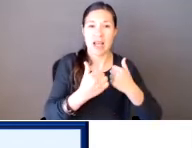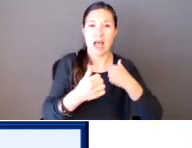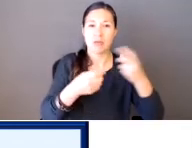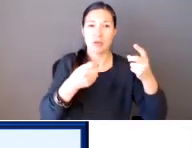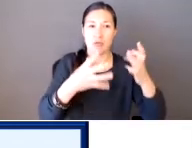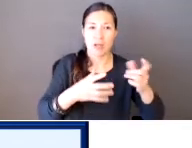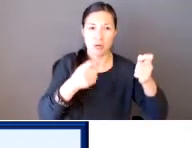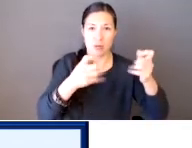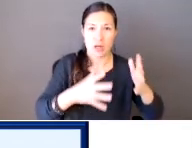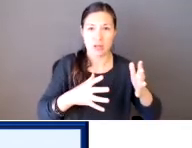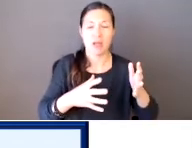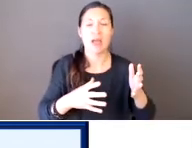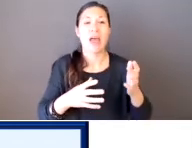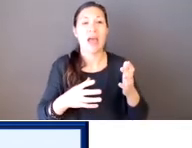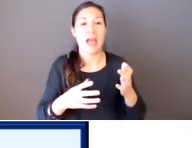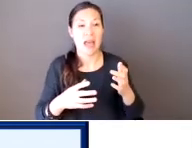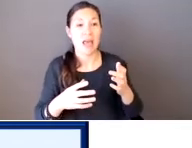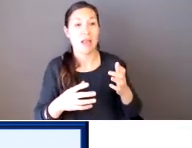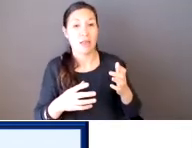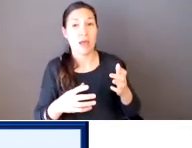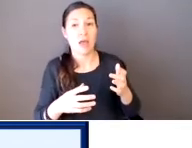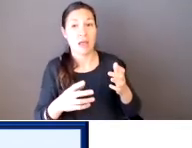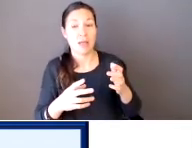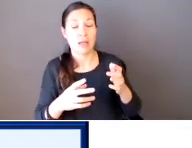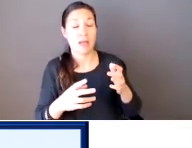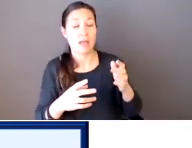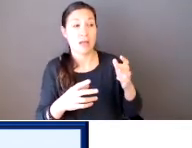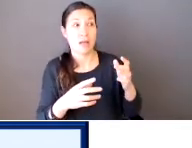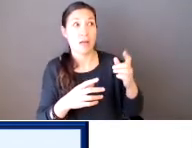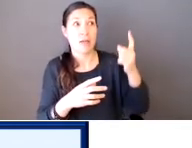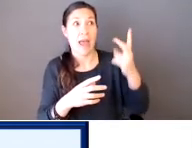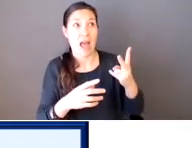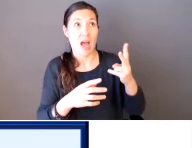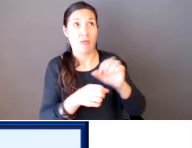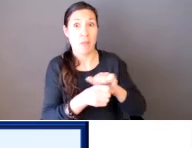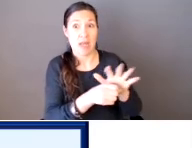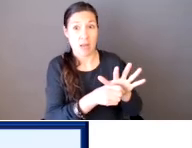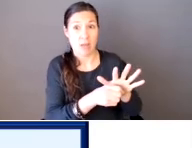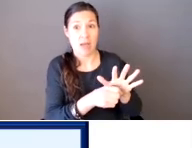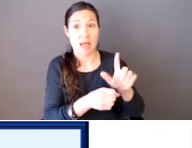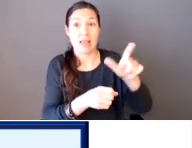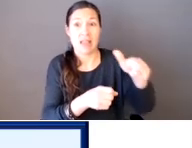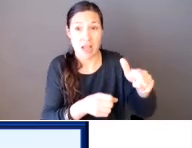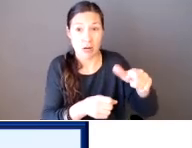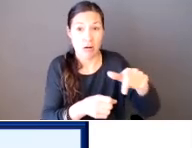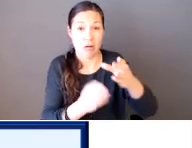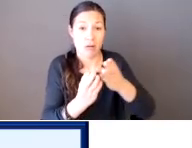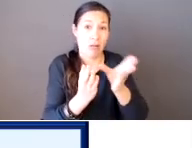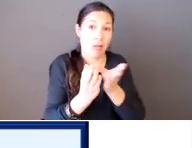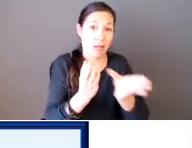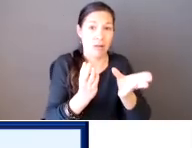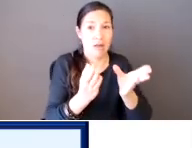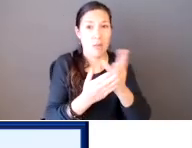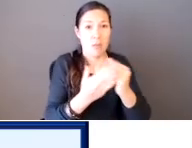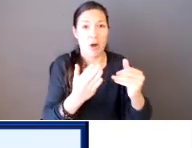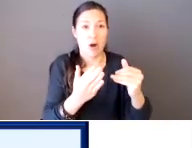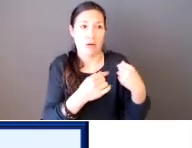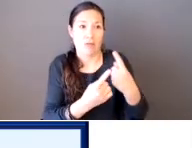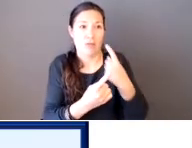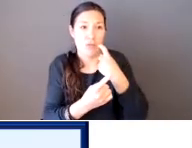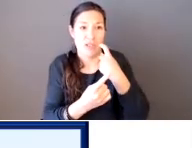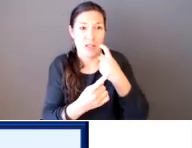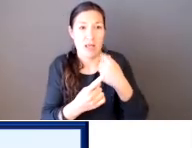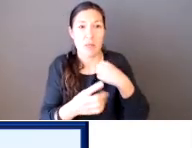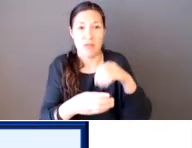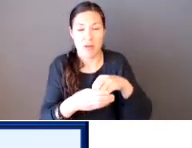the Executive Office of Elder Affairs. So it's given me some good perspective and made not everybody a big fan. But yeah, it was